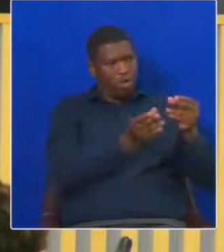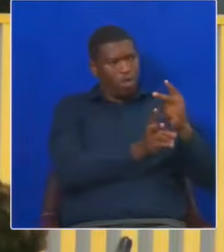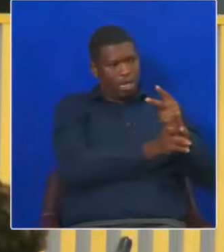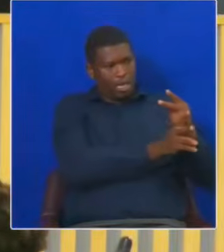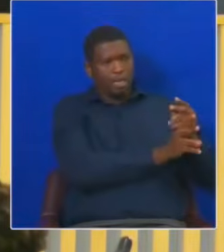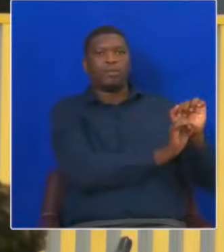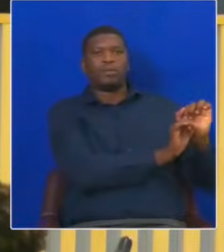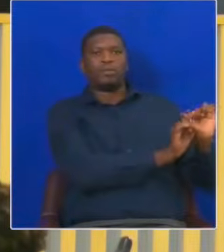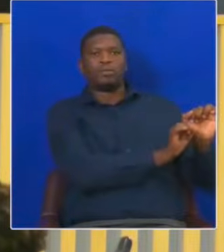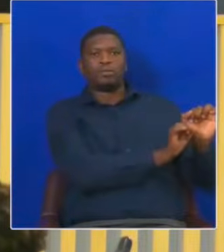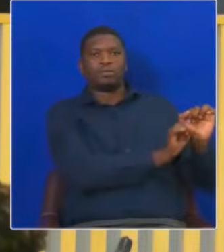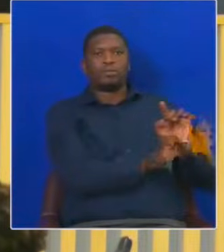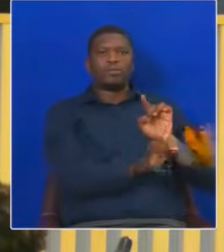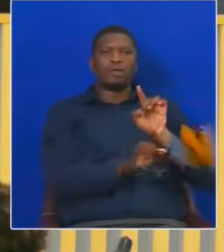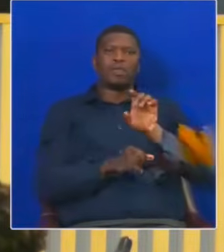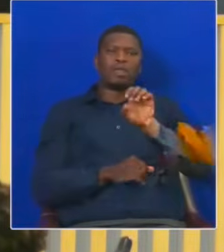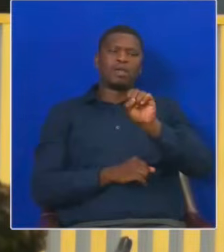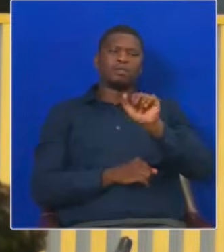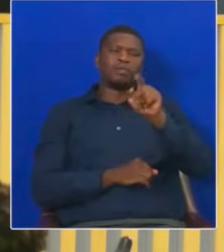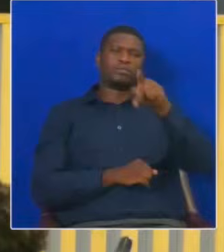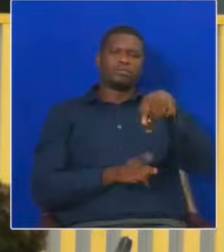13 number at hand,